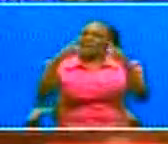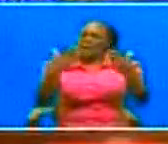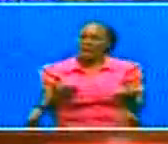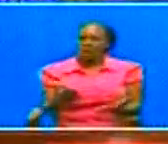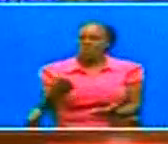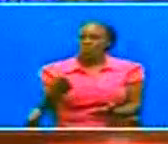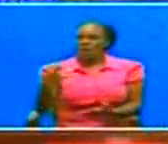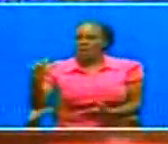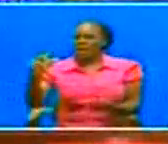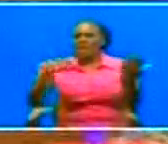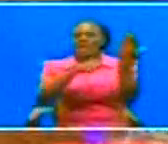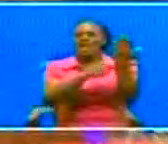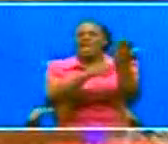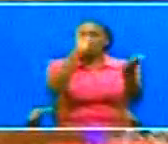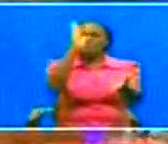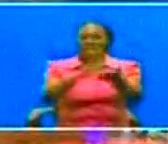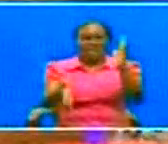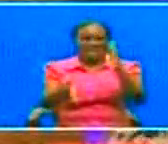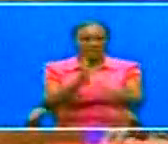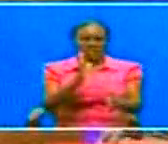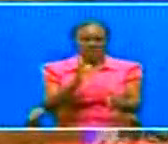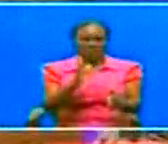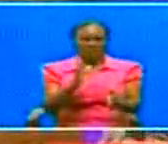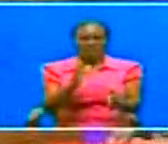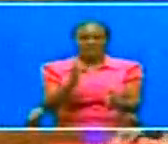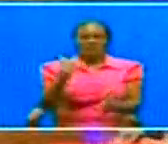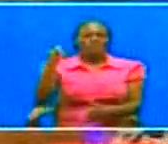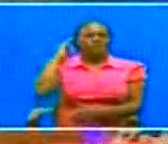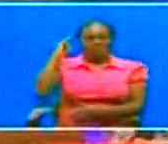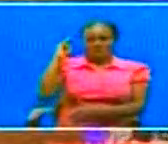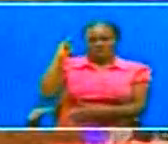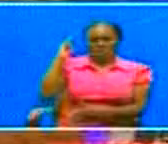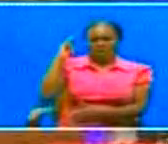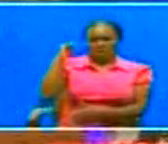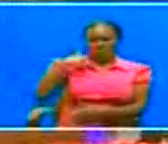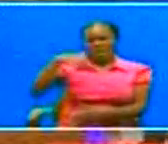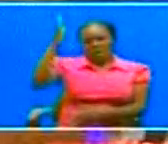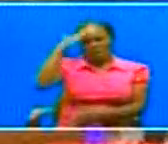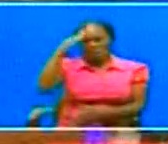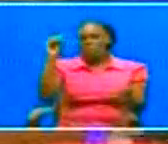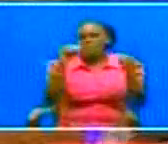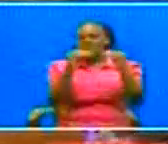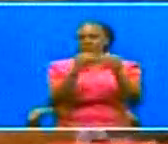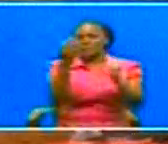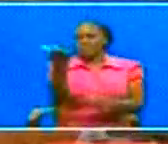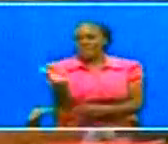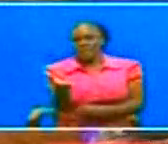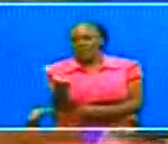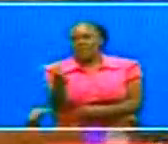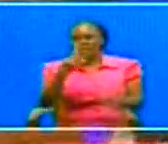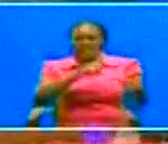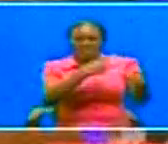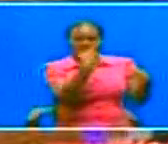Nameless? I'd opened up for Nameless in Atlanta before. Uh-huh. So I knew him. You met him then? Yeah. And